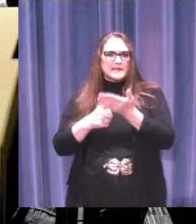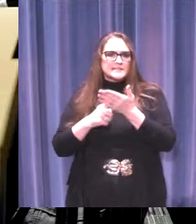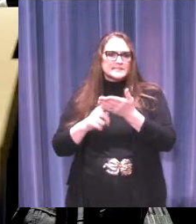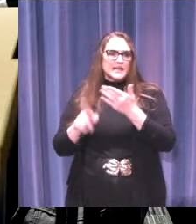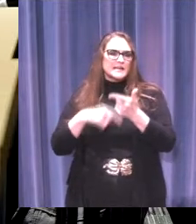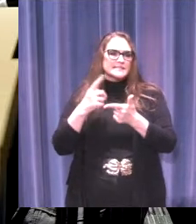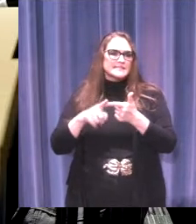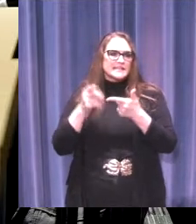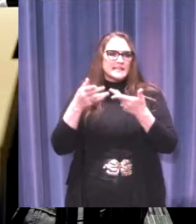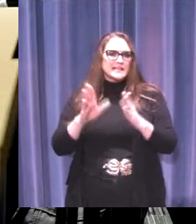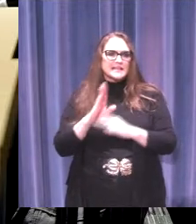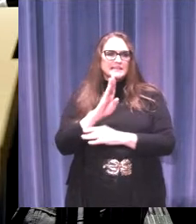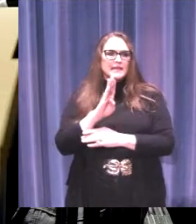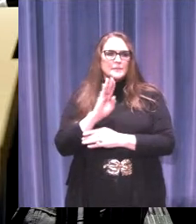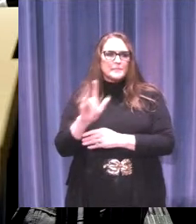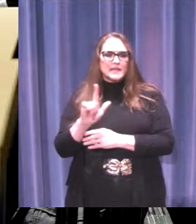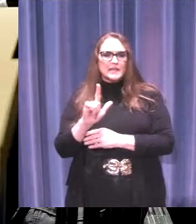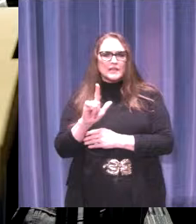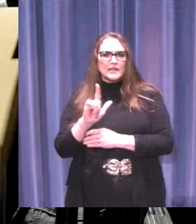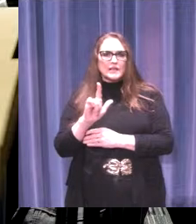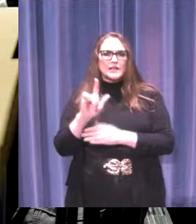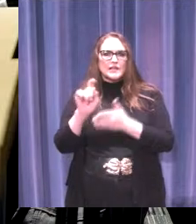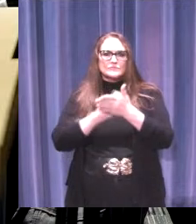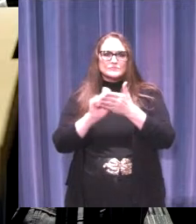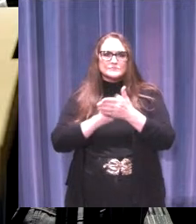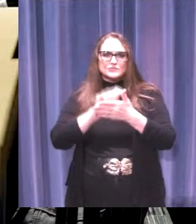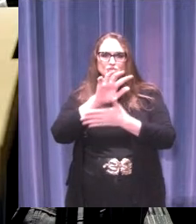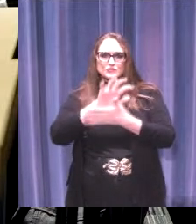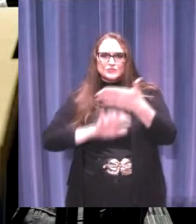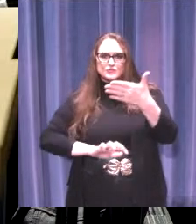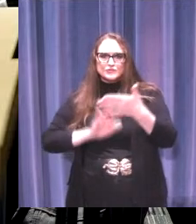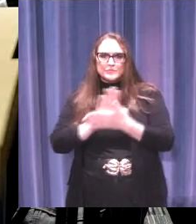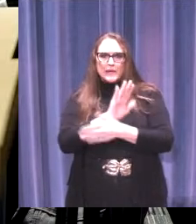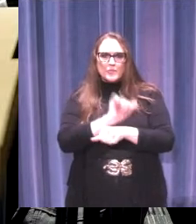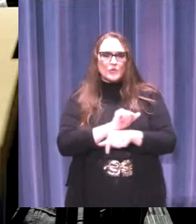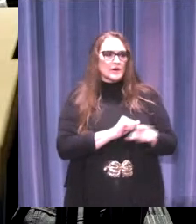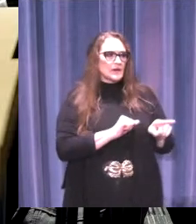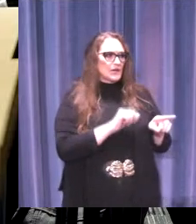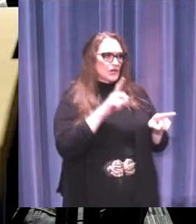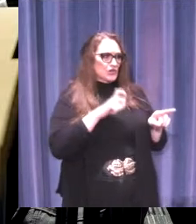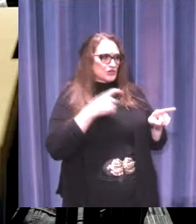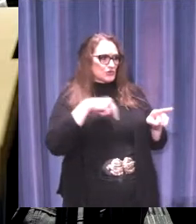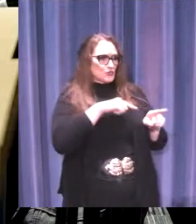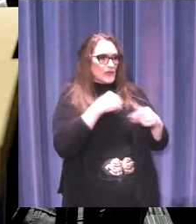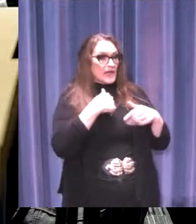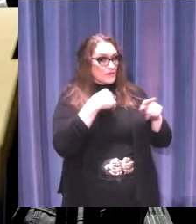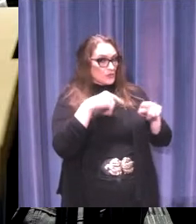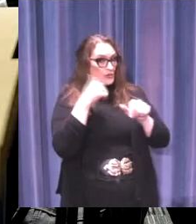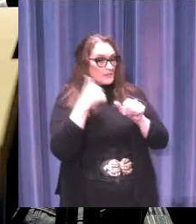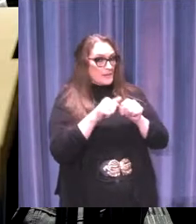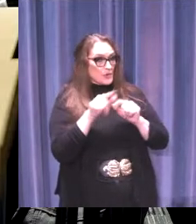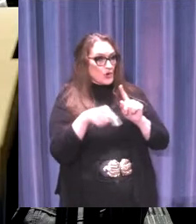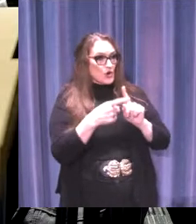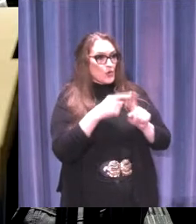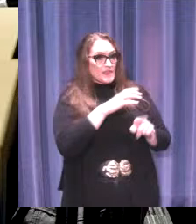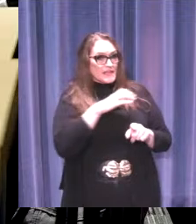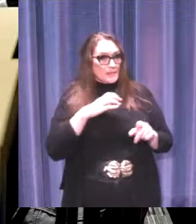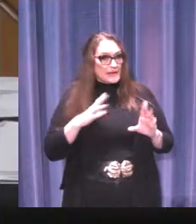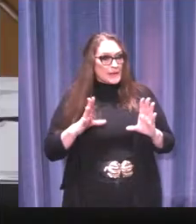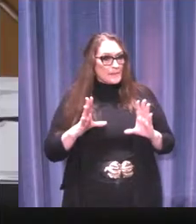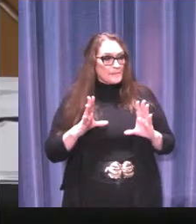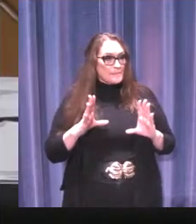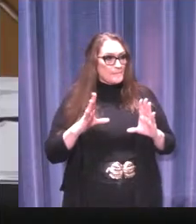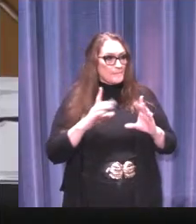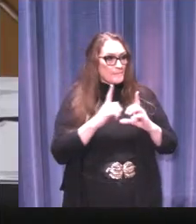then let Bill draw up the paperwork. Should we remember, when the committee meets, it